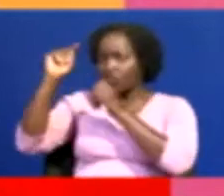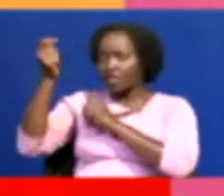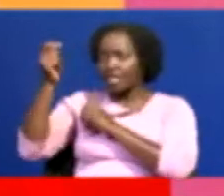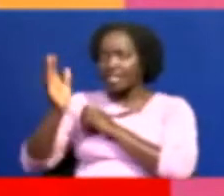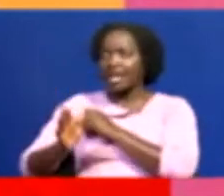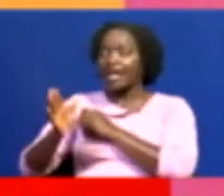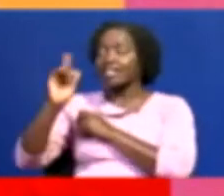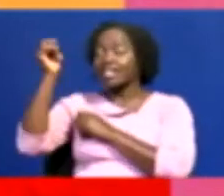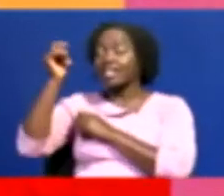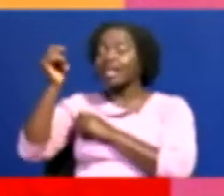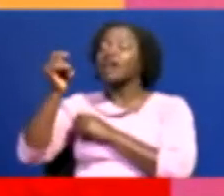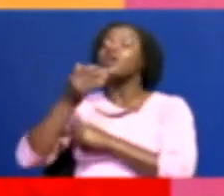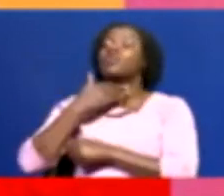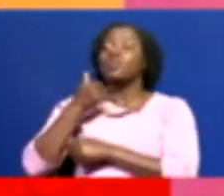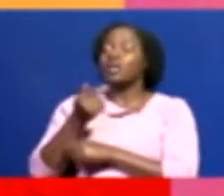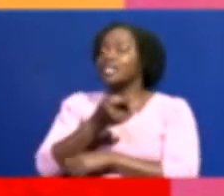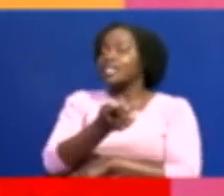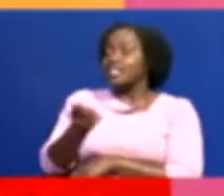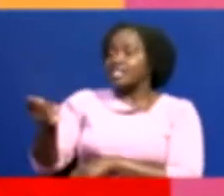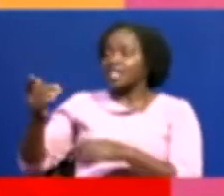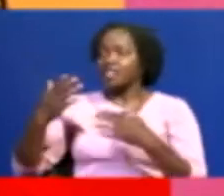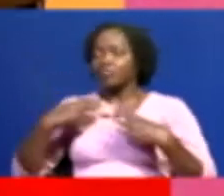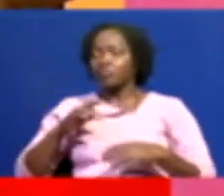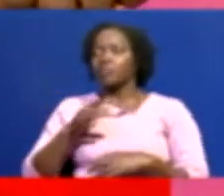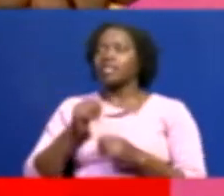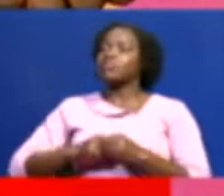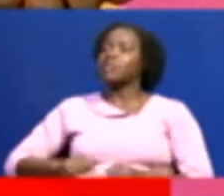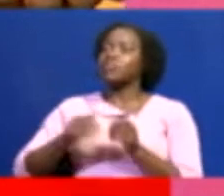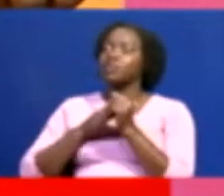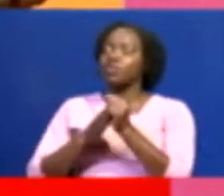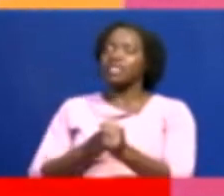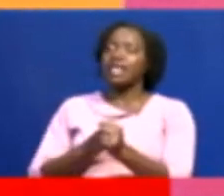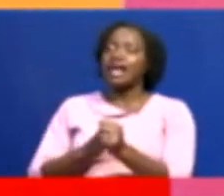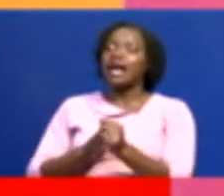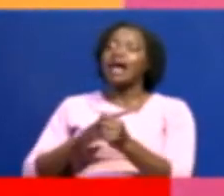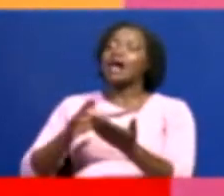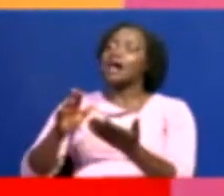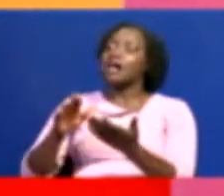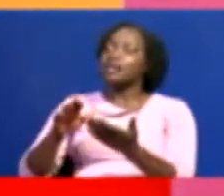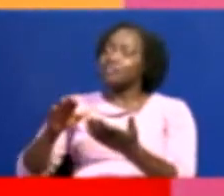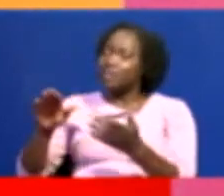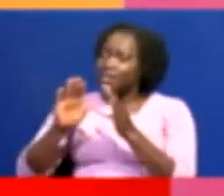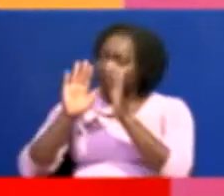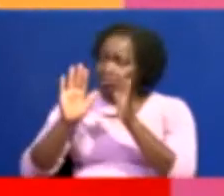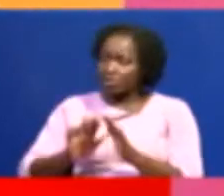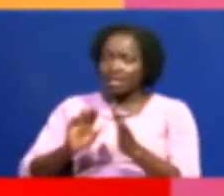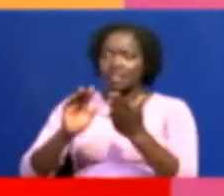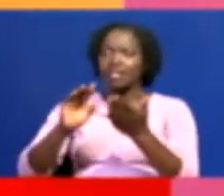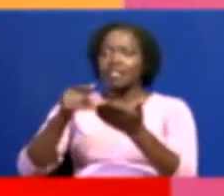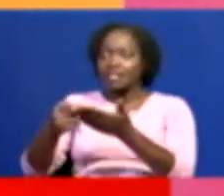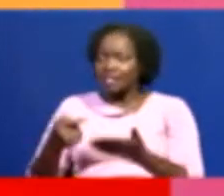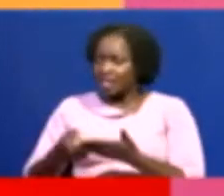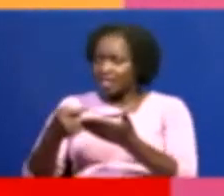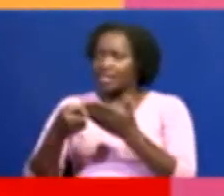want. So those are the kind of people that can be able to lead a meaningful dialogue. It also agree with